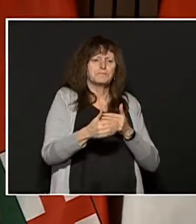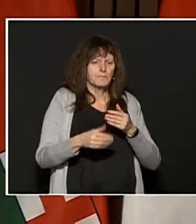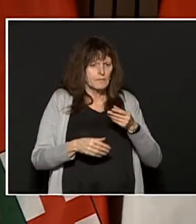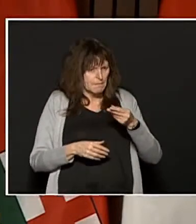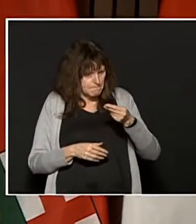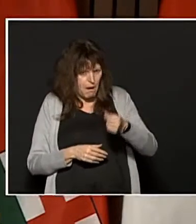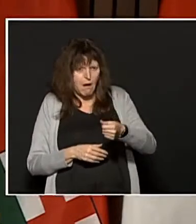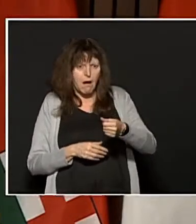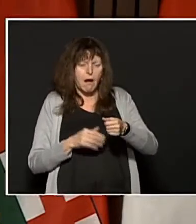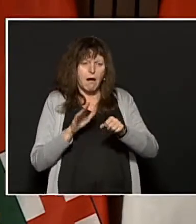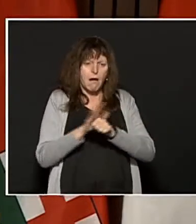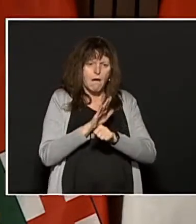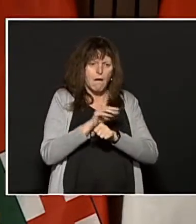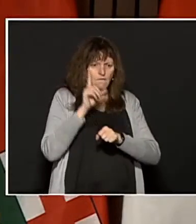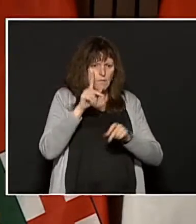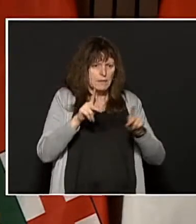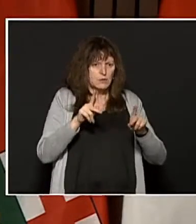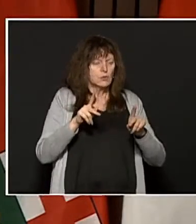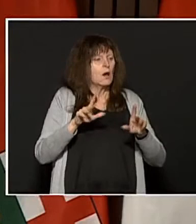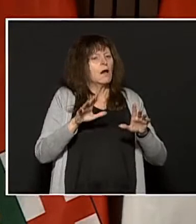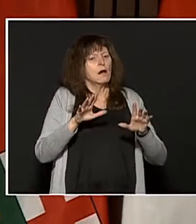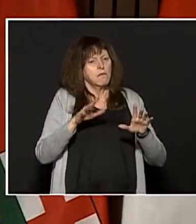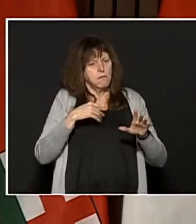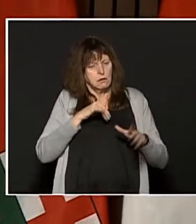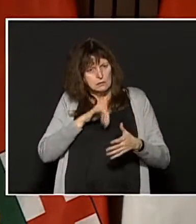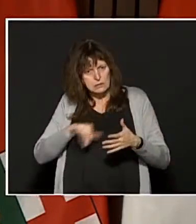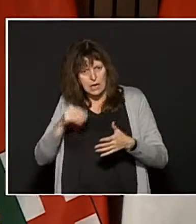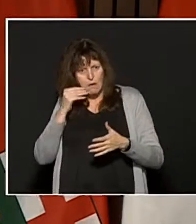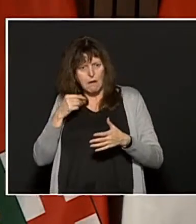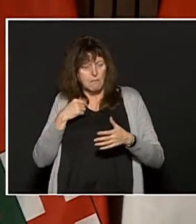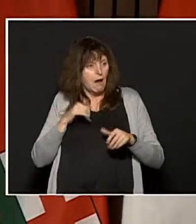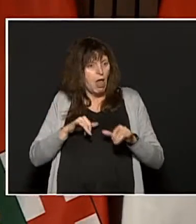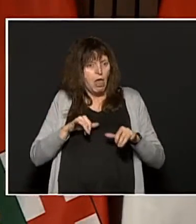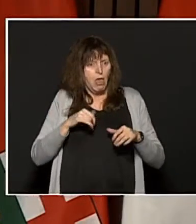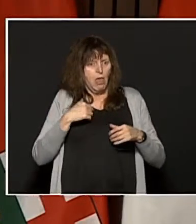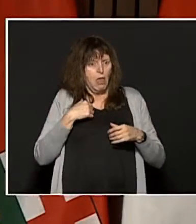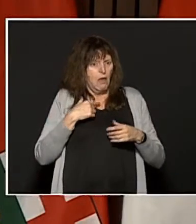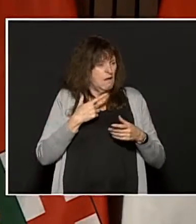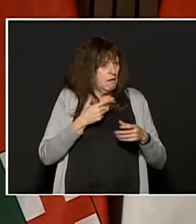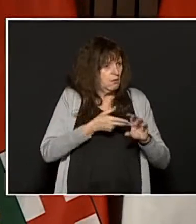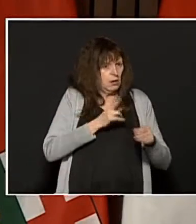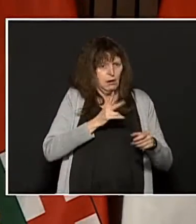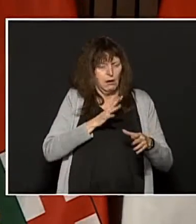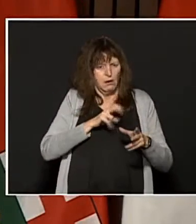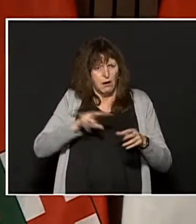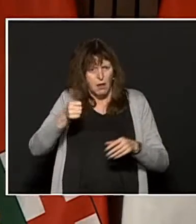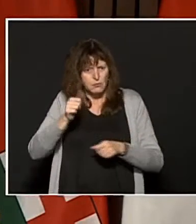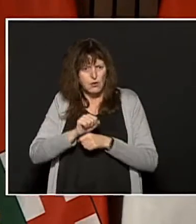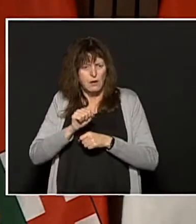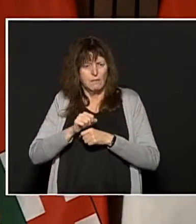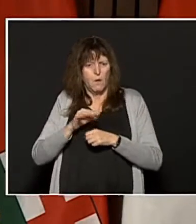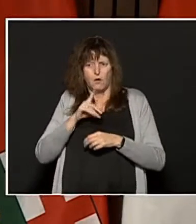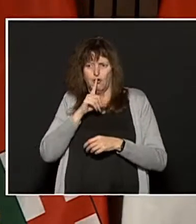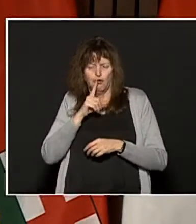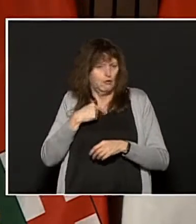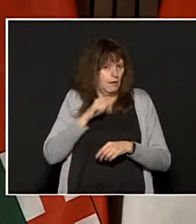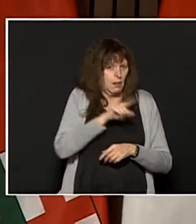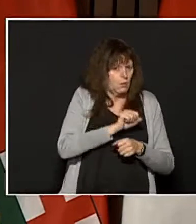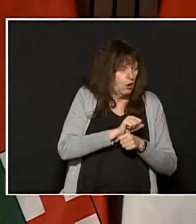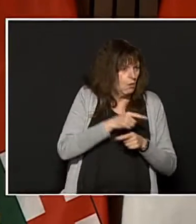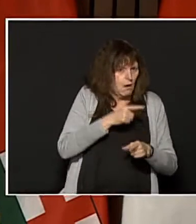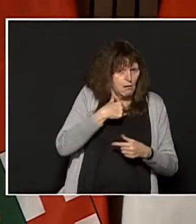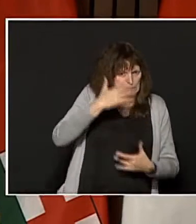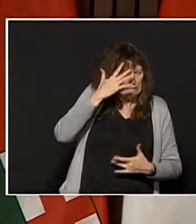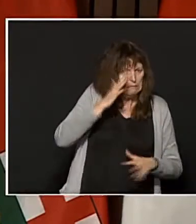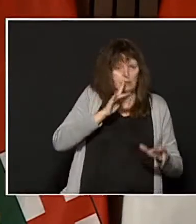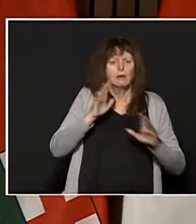choices. What you saw is something that goes, it deals with right in the quick initiation of it, paid through